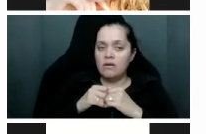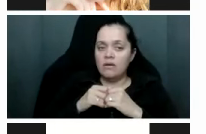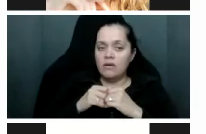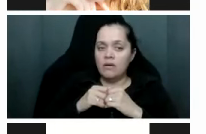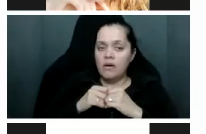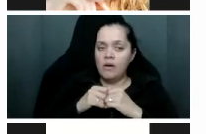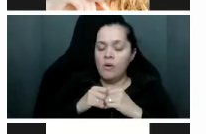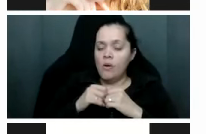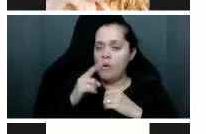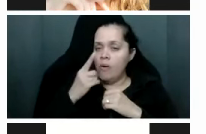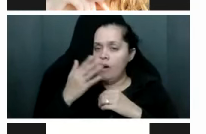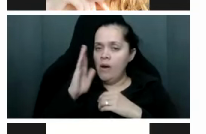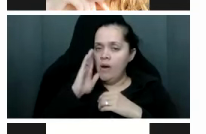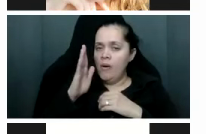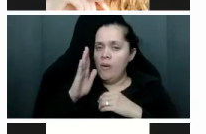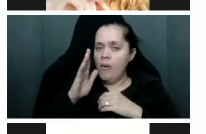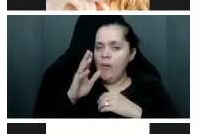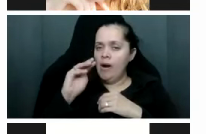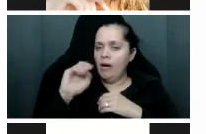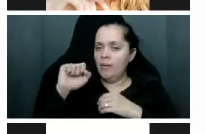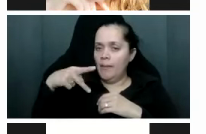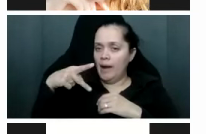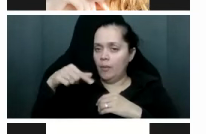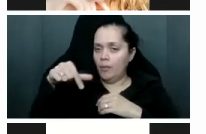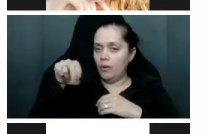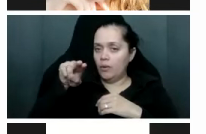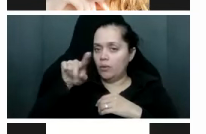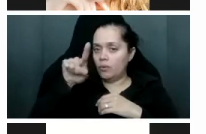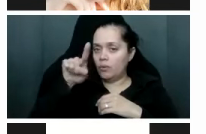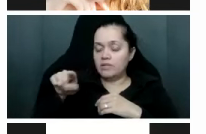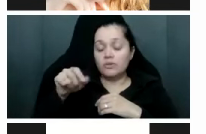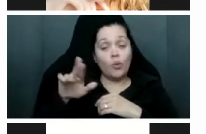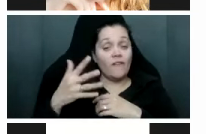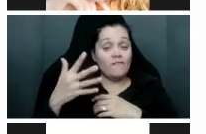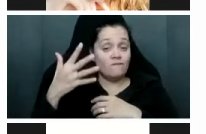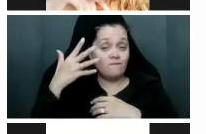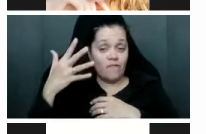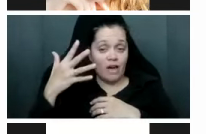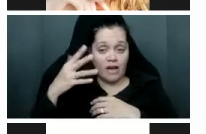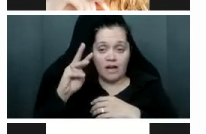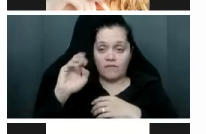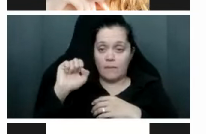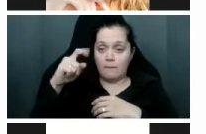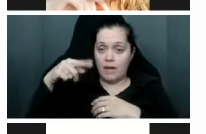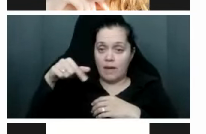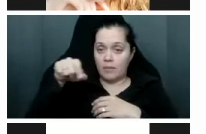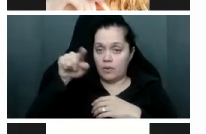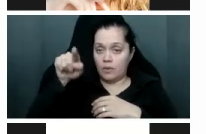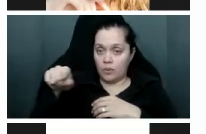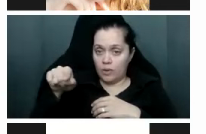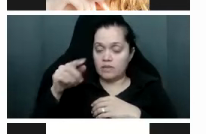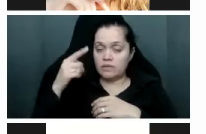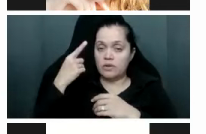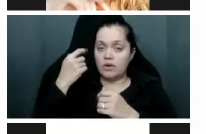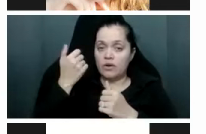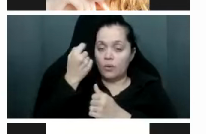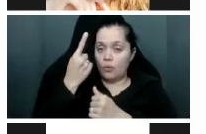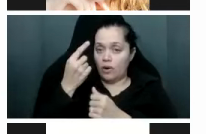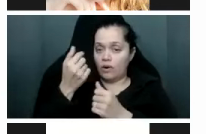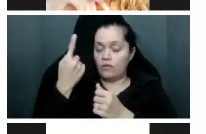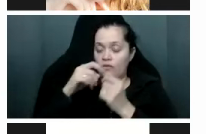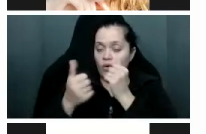One thing will be the map quiz, or 5 map quizzes, one for each region